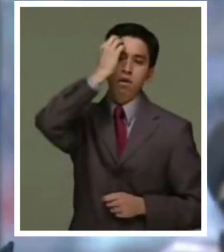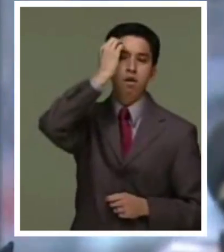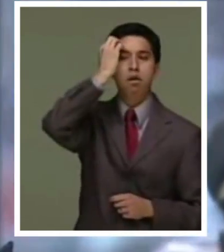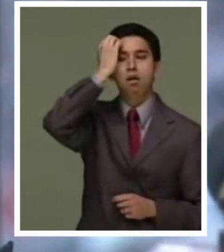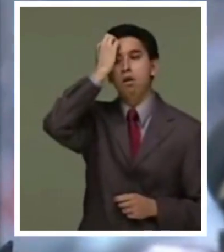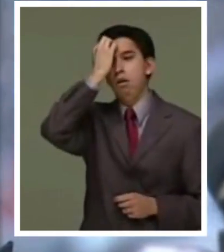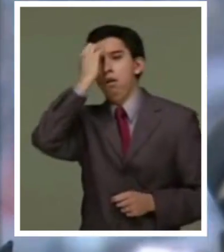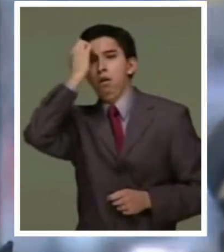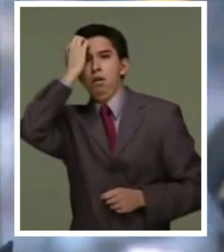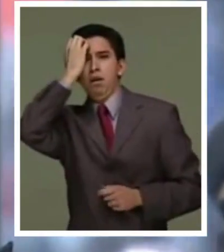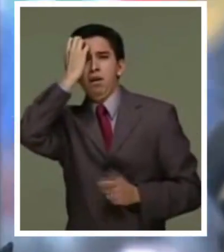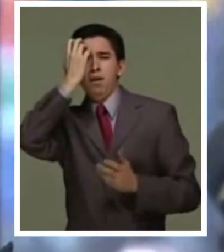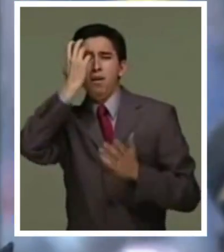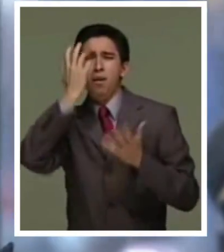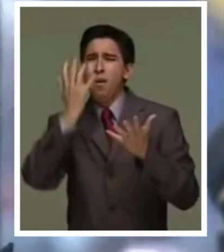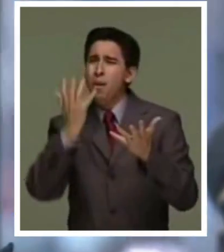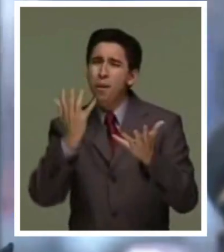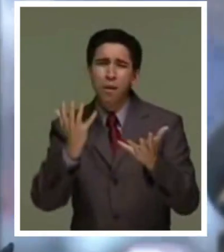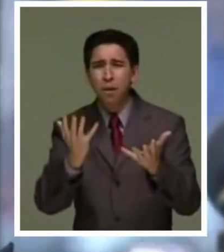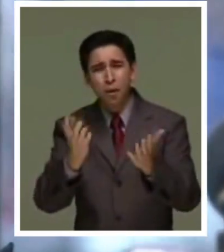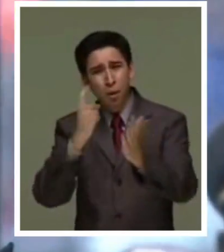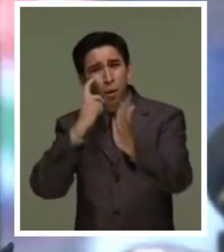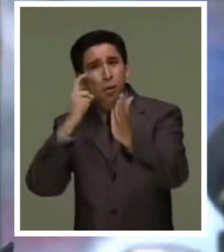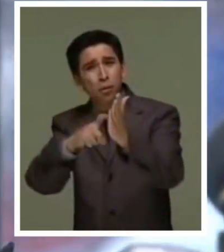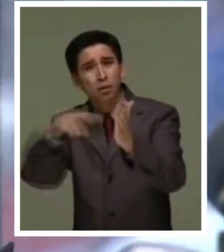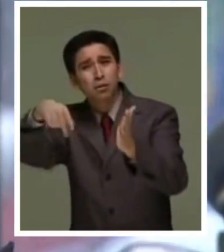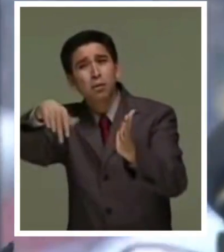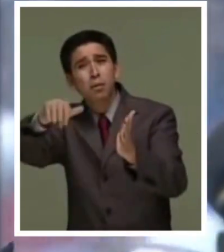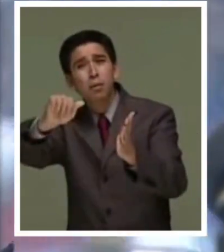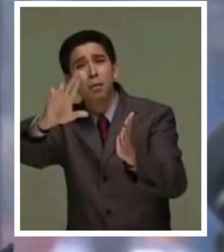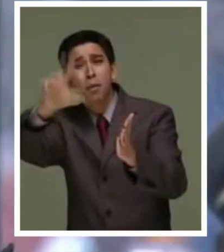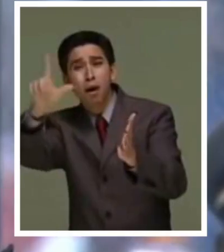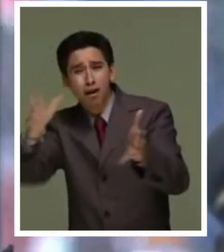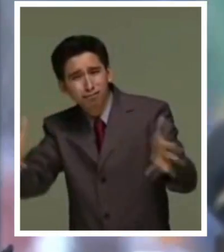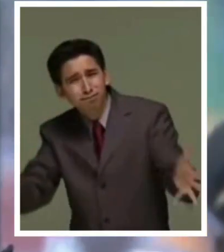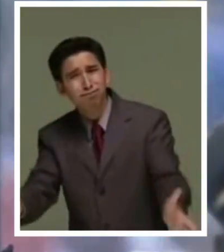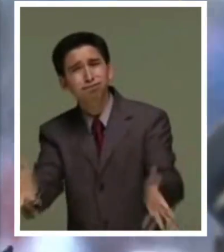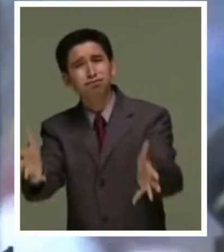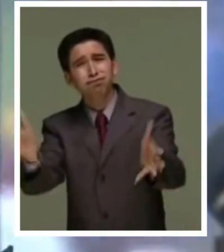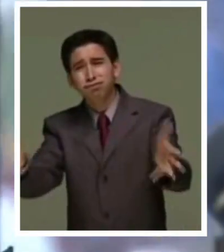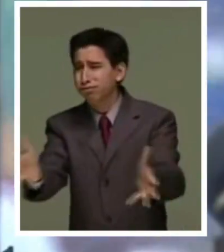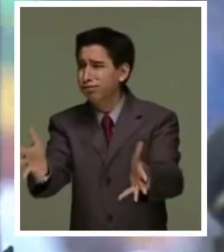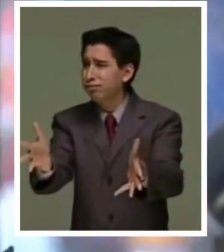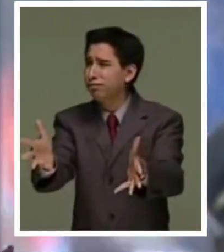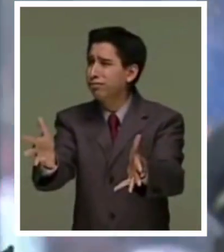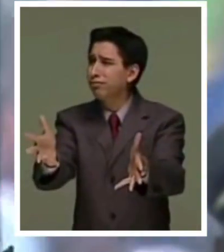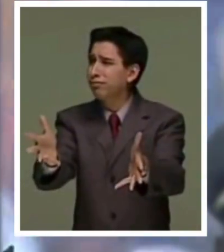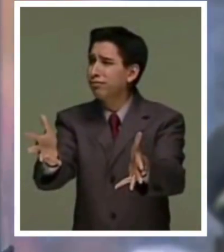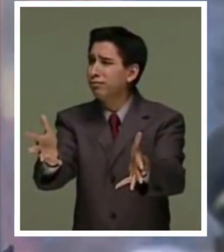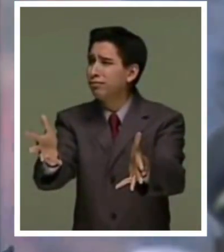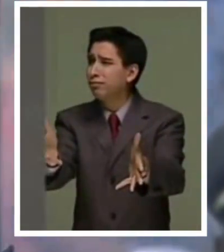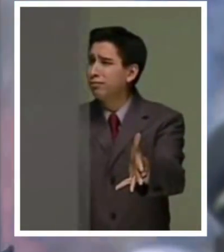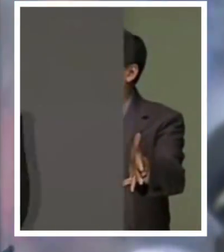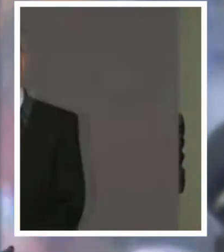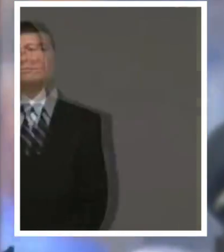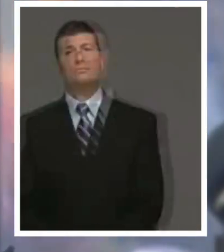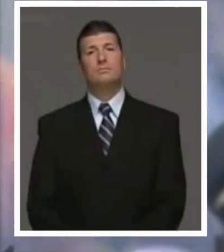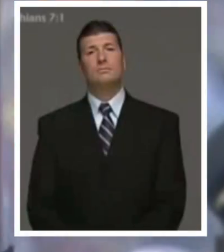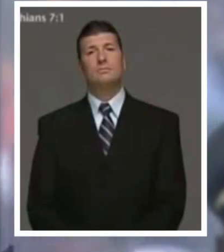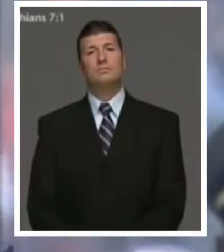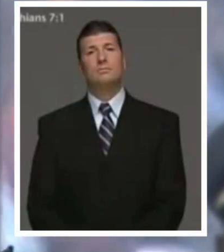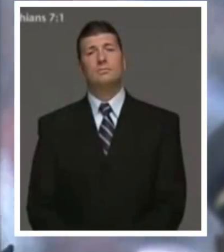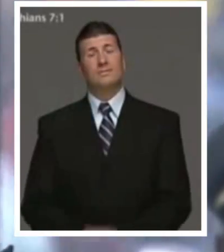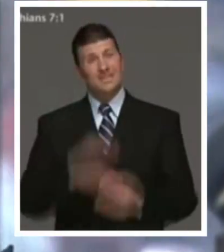He tells us what is possible, not just in the pages of history books, but in our own lives as well.